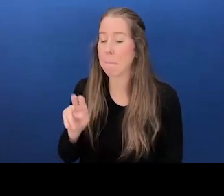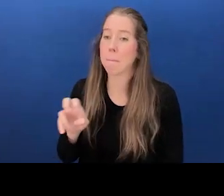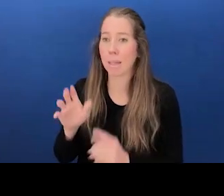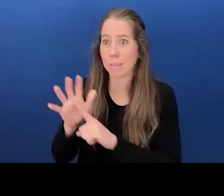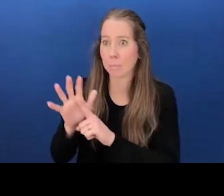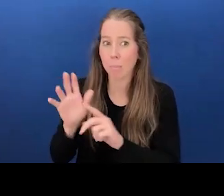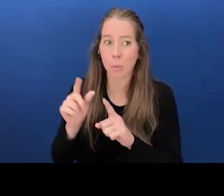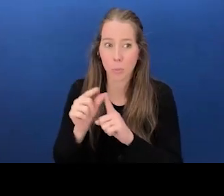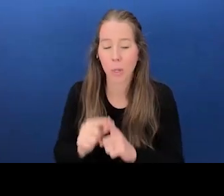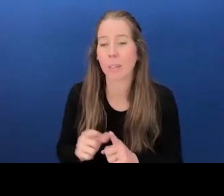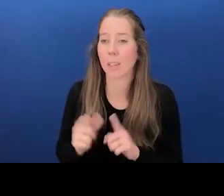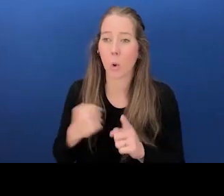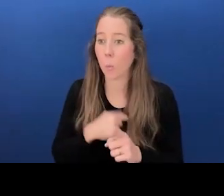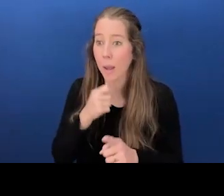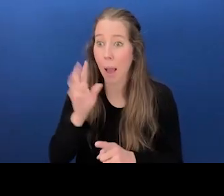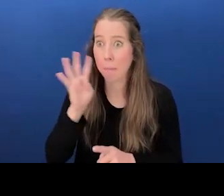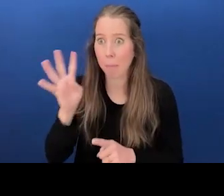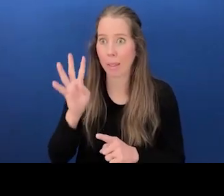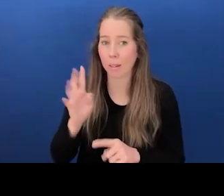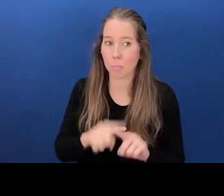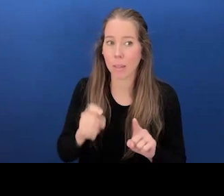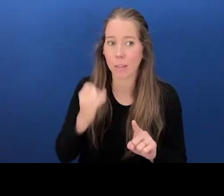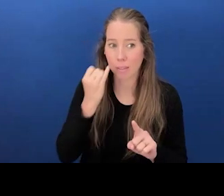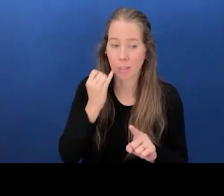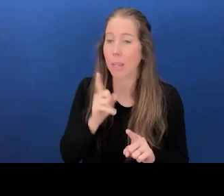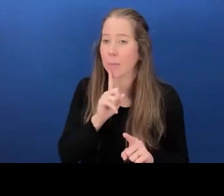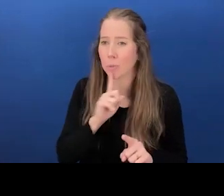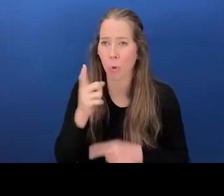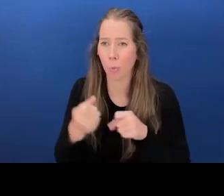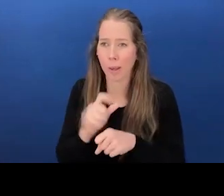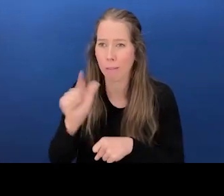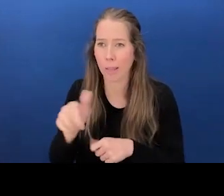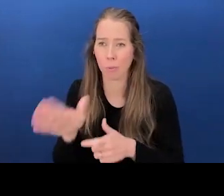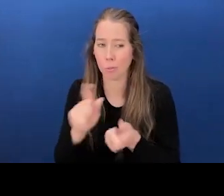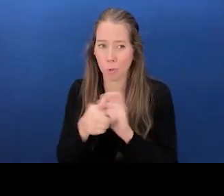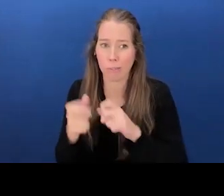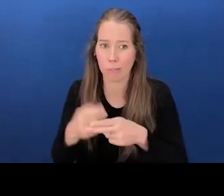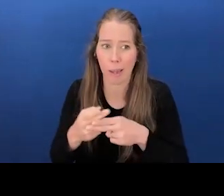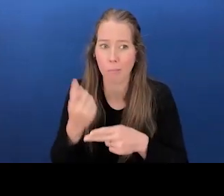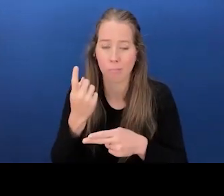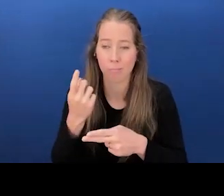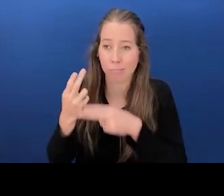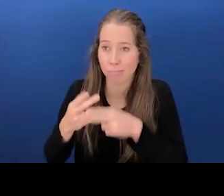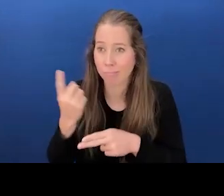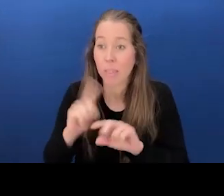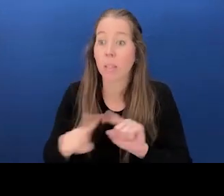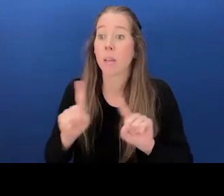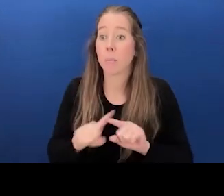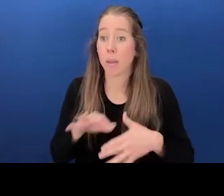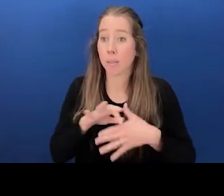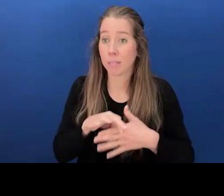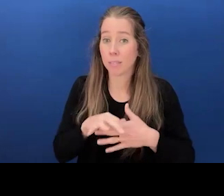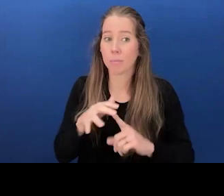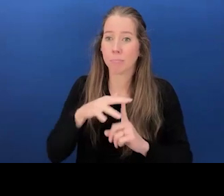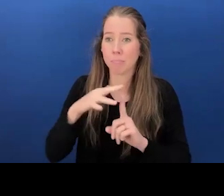to tell it to do anything, it's prompt engineering. It'll probably be called something else a year from now. Quick context for my perspective